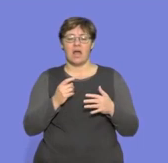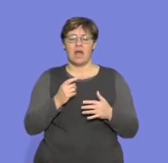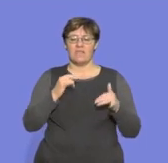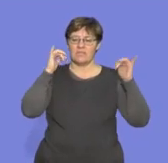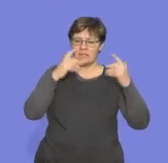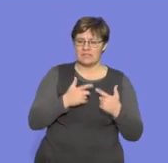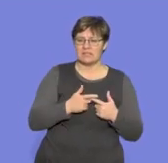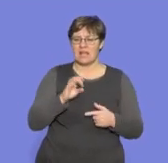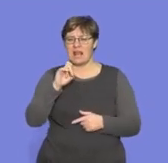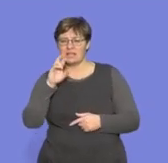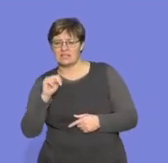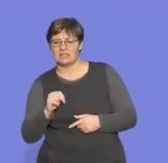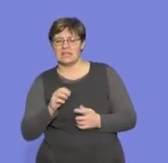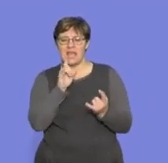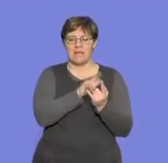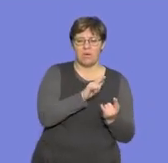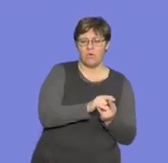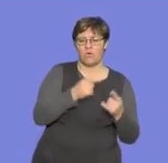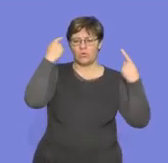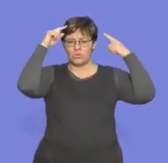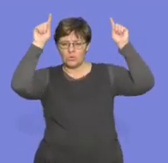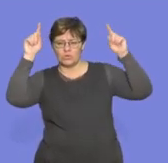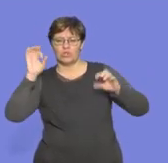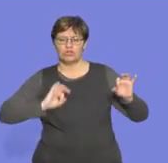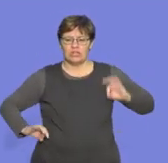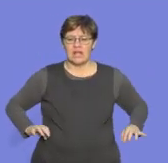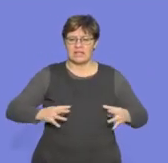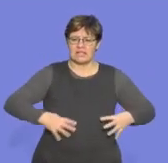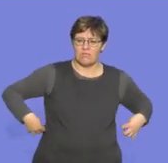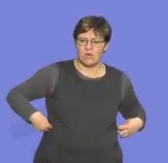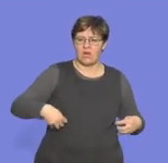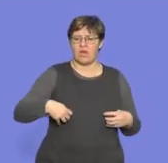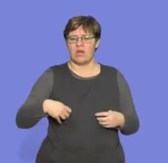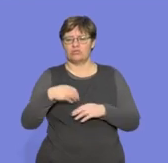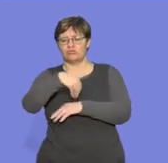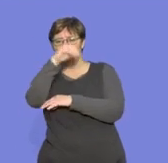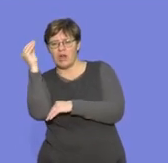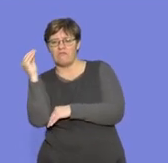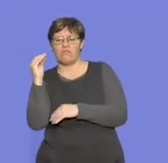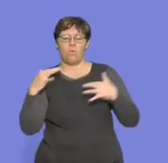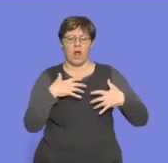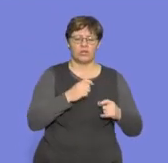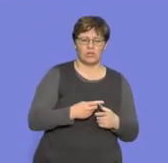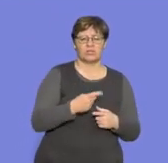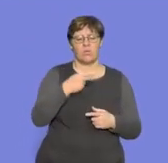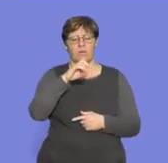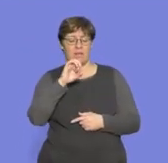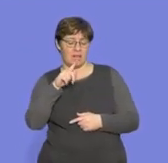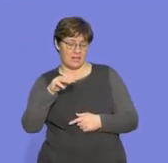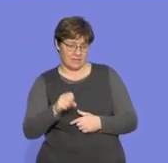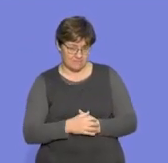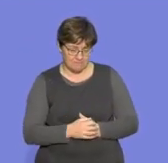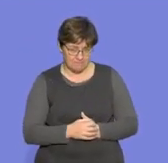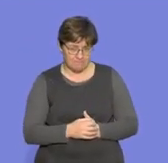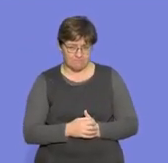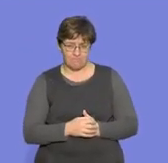eland, hippos, kudus, cheetahs, giraffes, wild dogs, and your hornbills. Right, so as you would see a beautiful